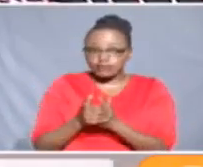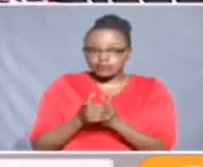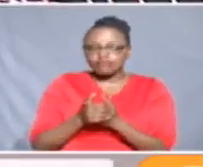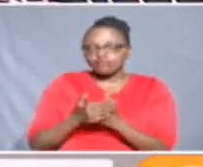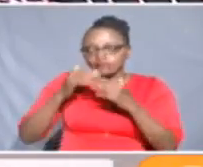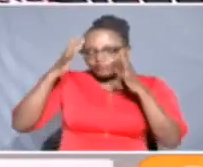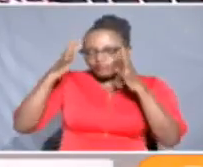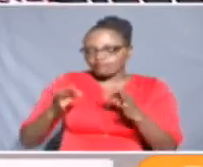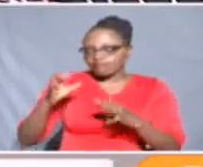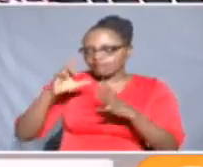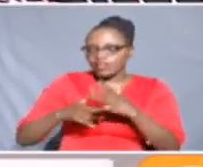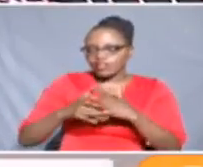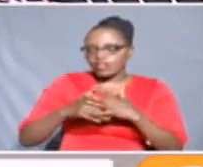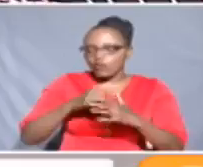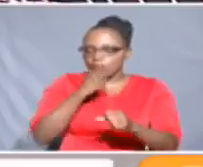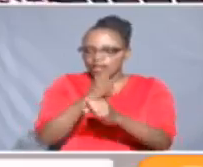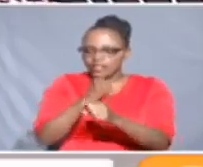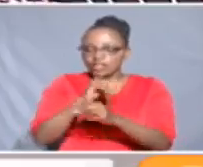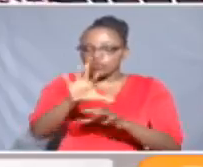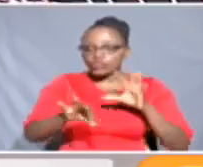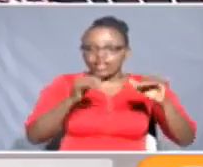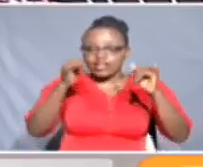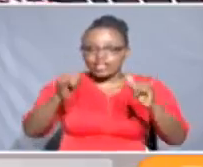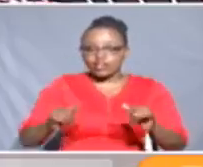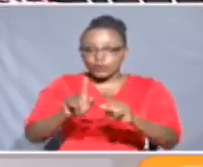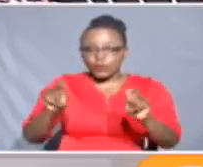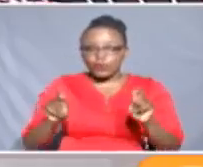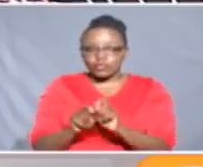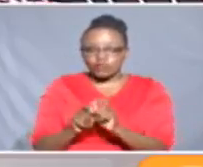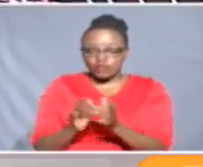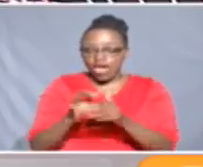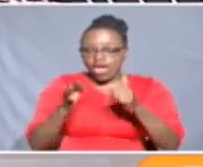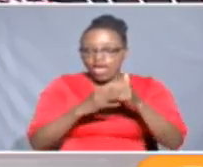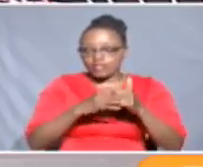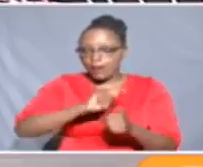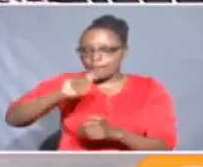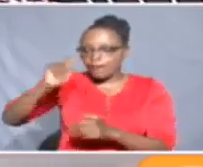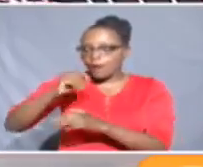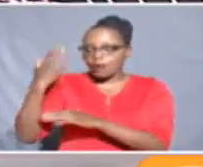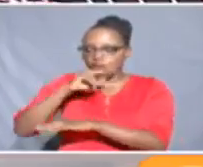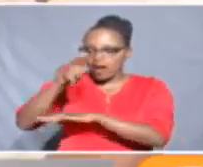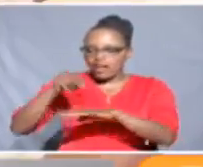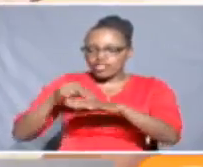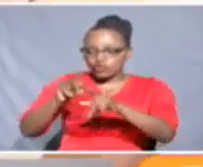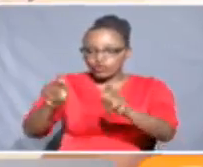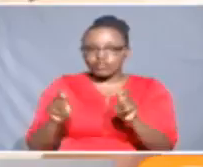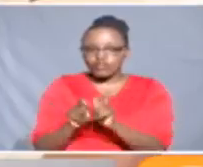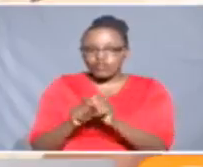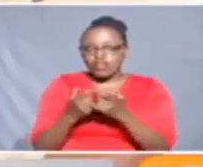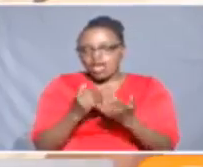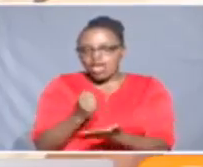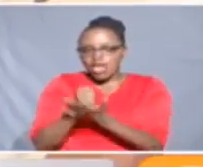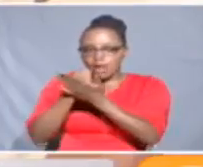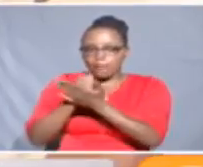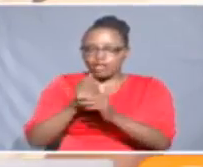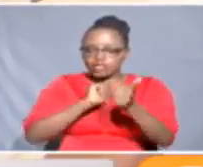that a playoff will be conducted to select a new team. Eight badminton players and two former national team coaches had sought the intervention of the